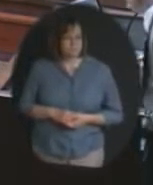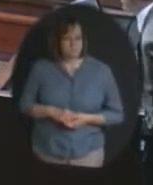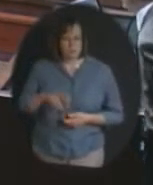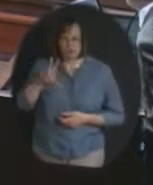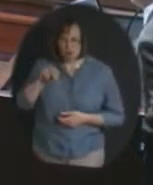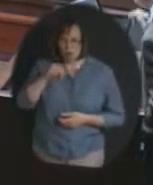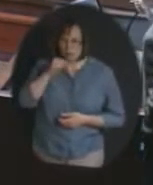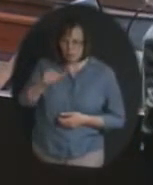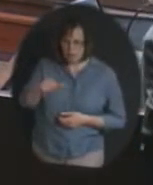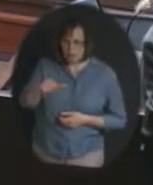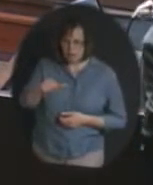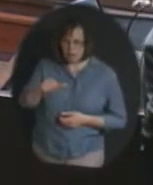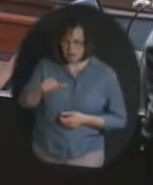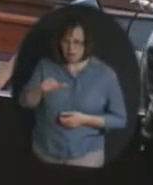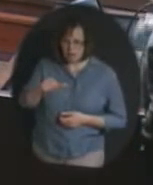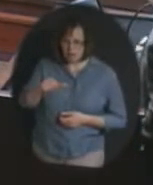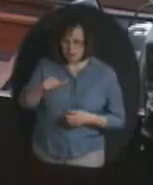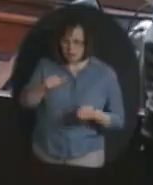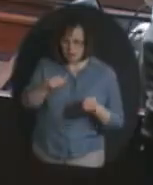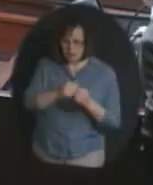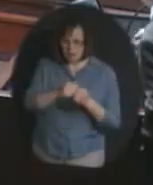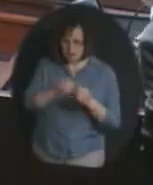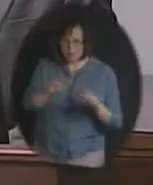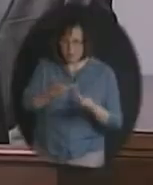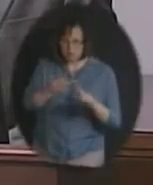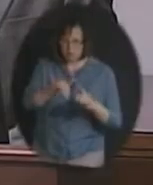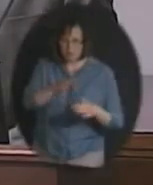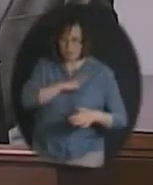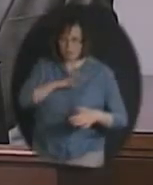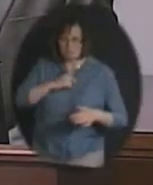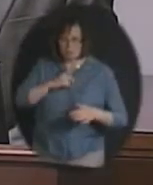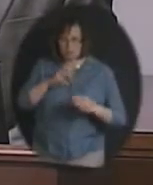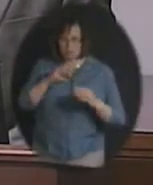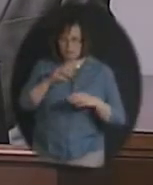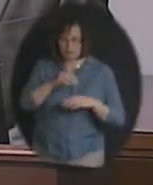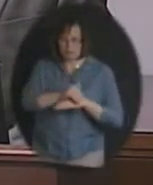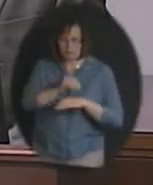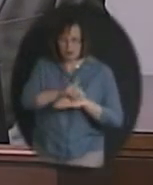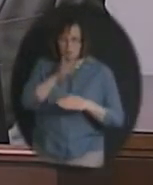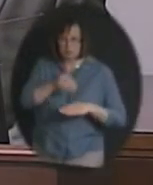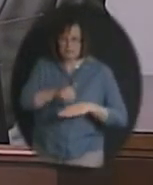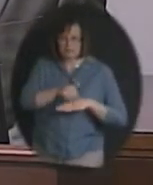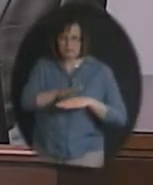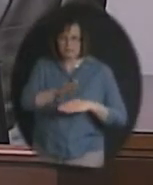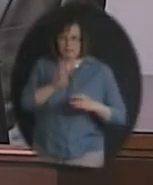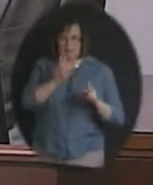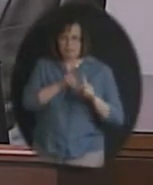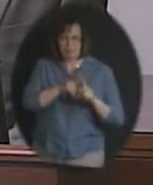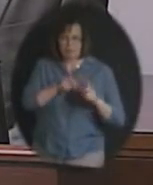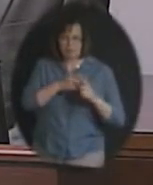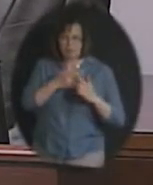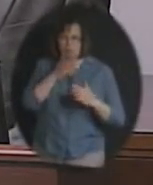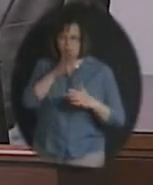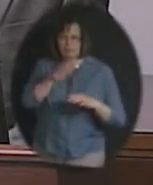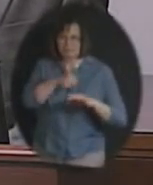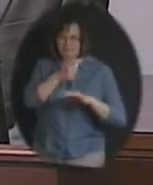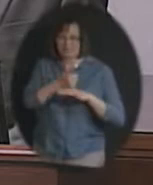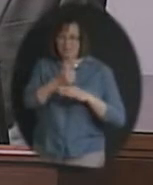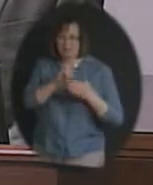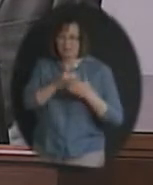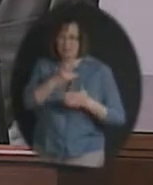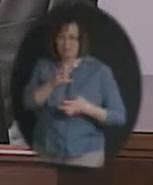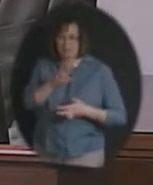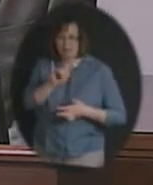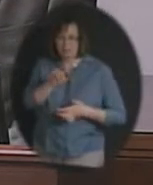No, we do not. Upon action by the board tonight, we'll submit the applications, and then a hearing date will be set. That hearing date will